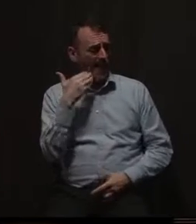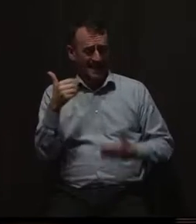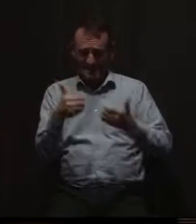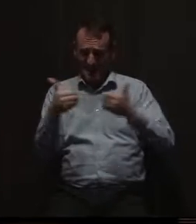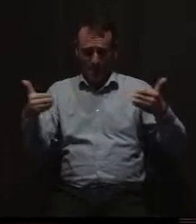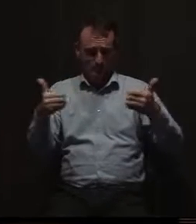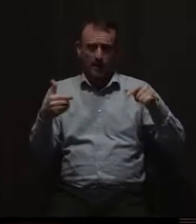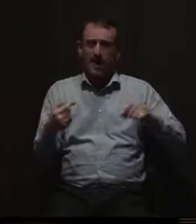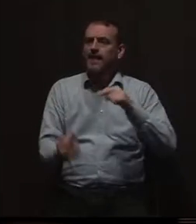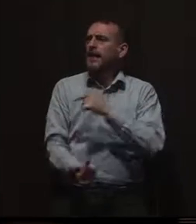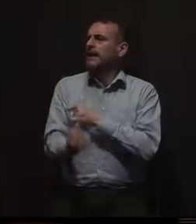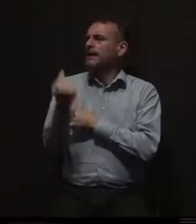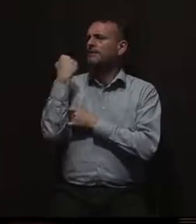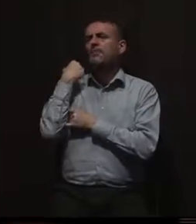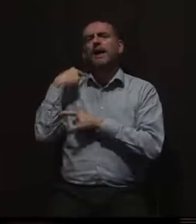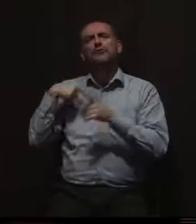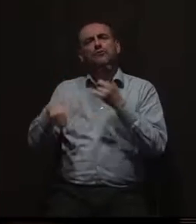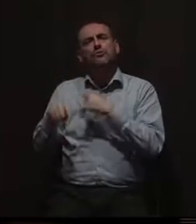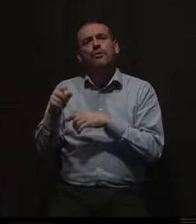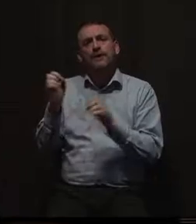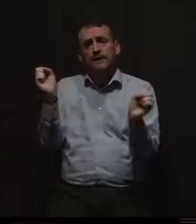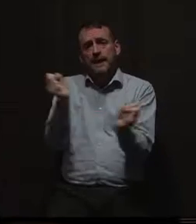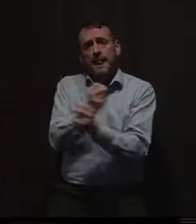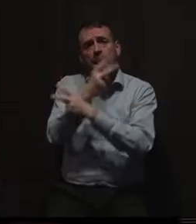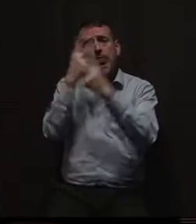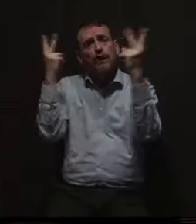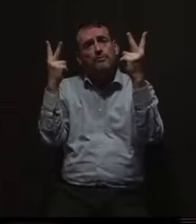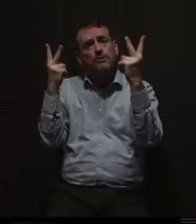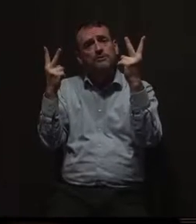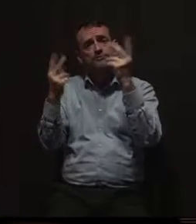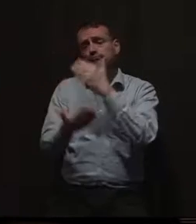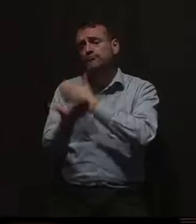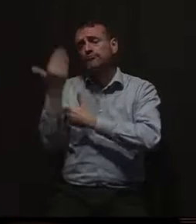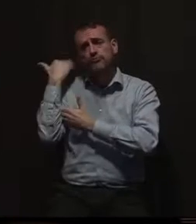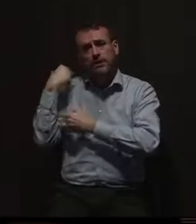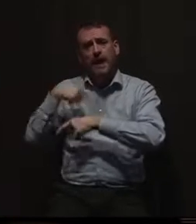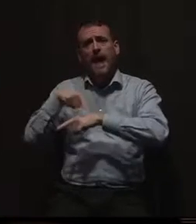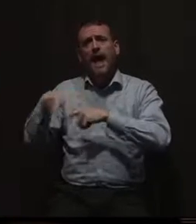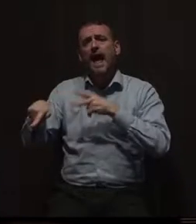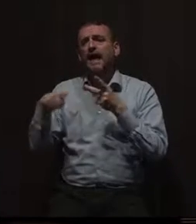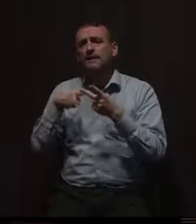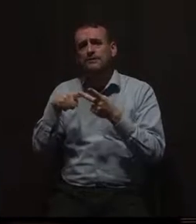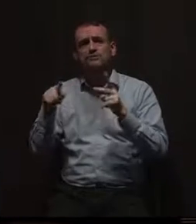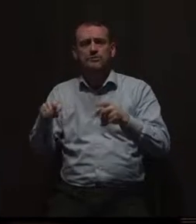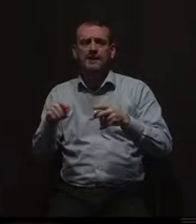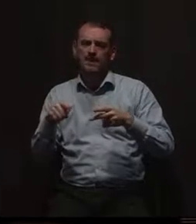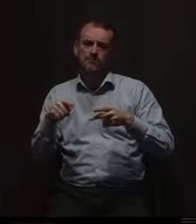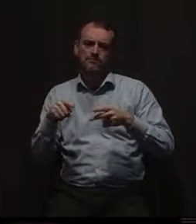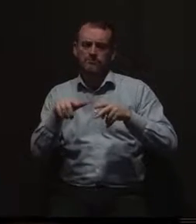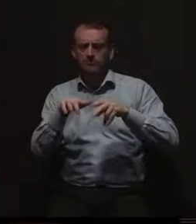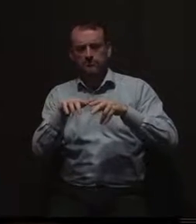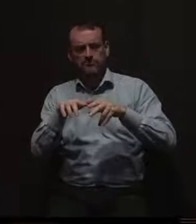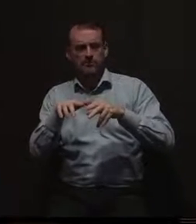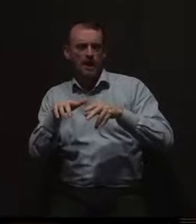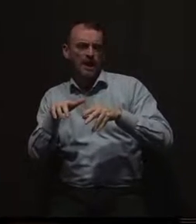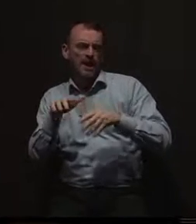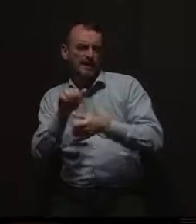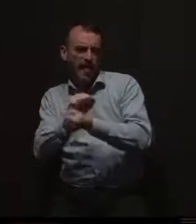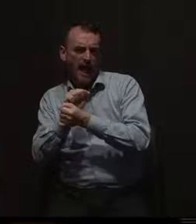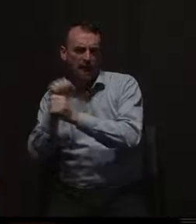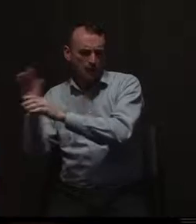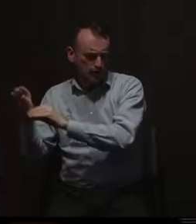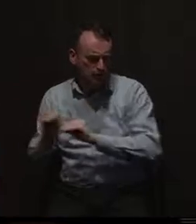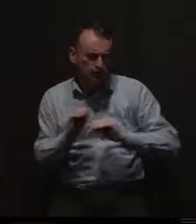with enlightenment, with the transatlantic slave trade, and it came up to kind of justify that. So the idea of white supremacy and